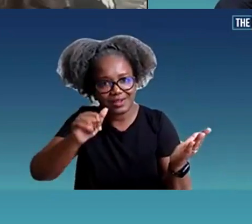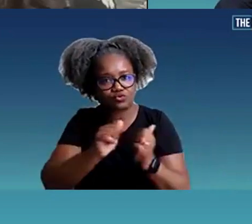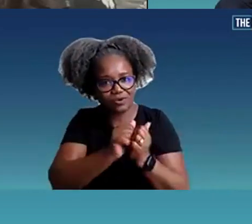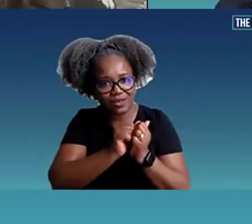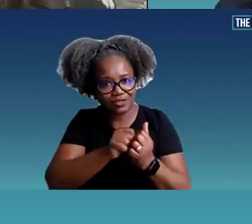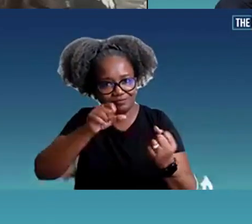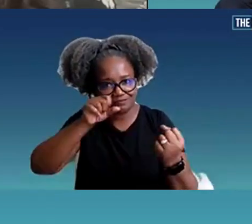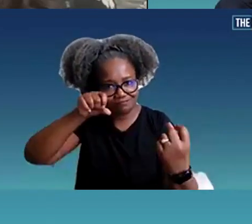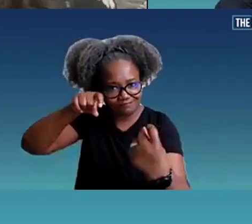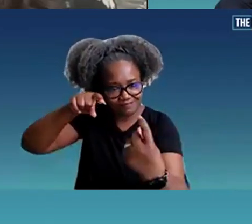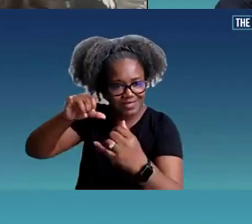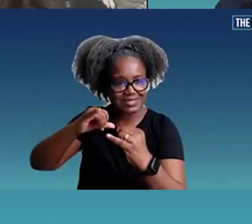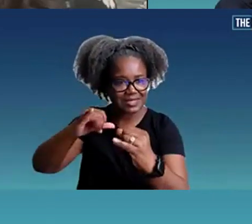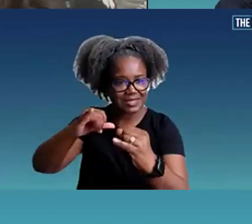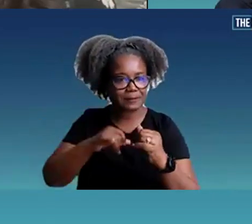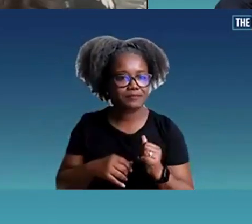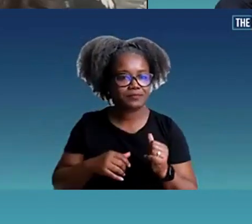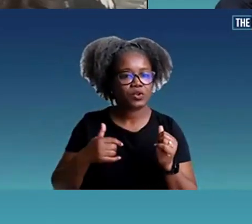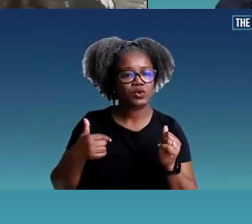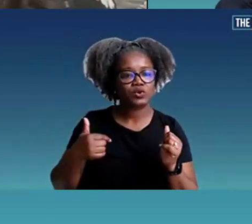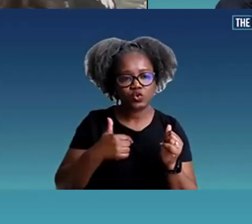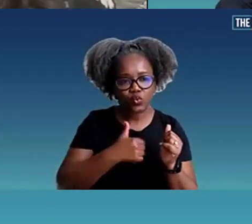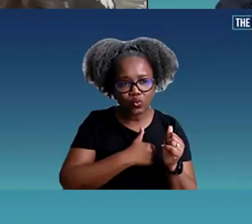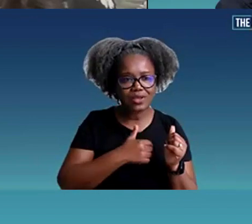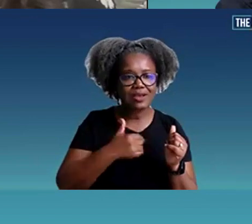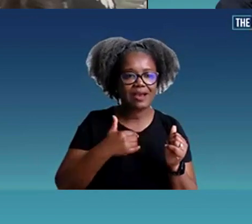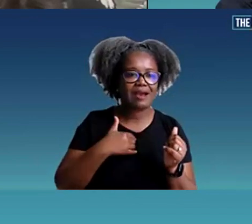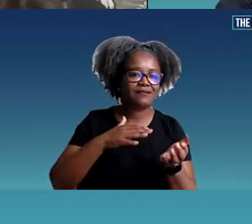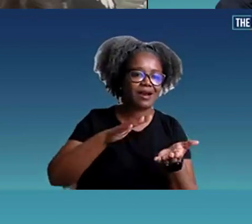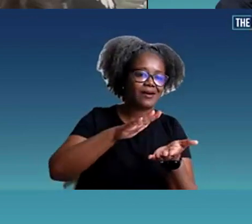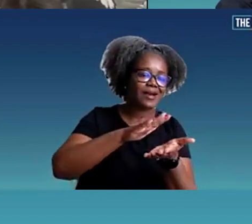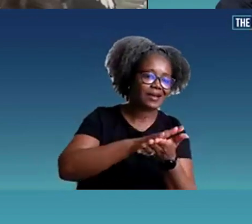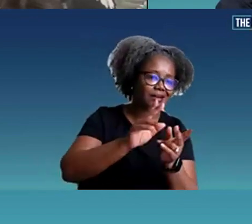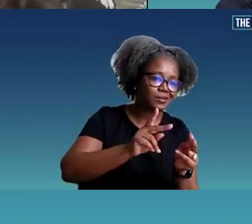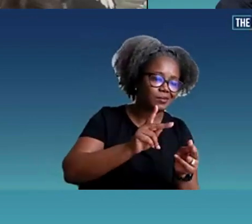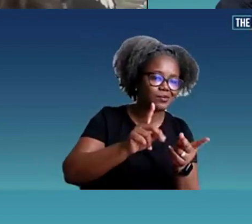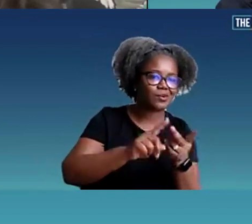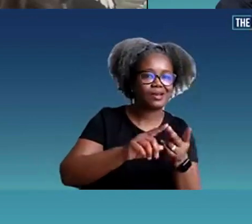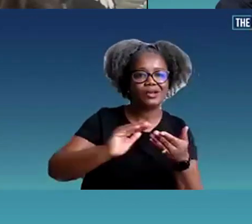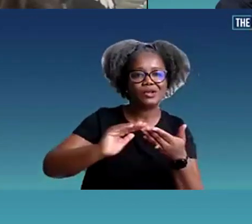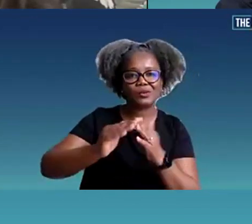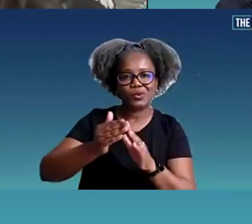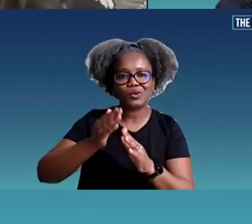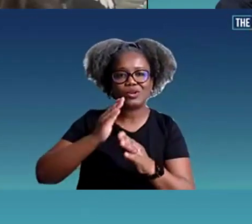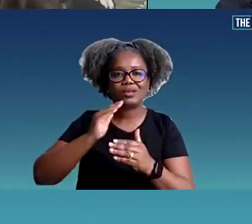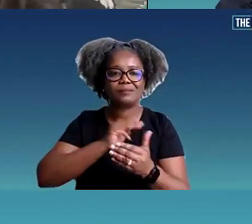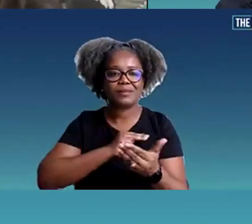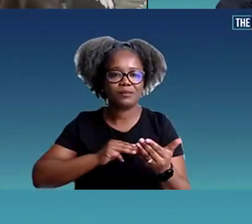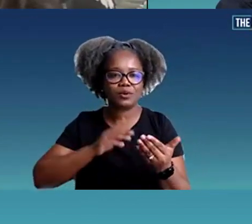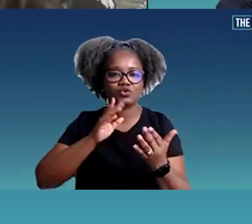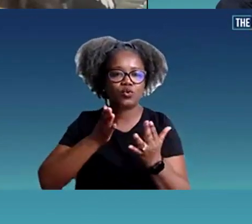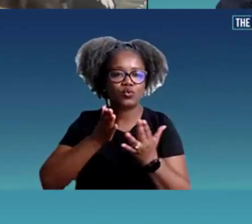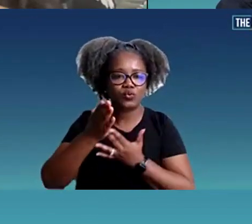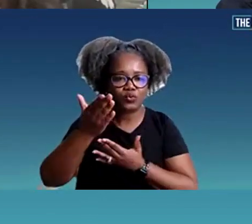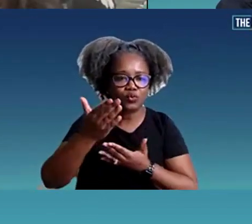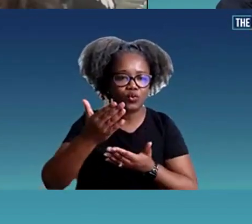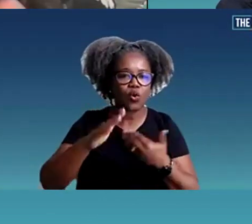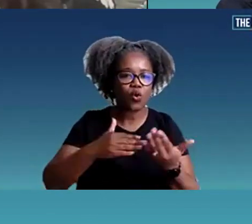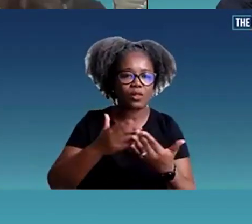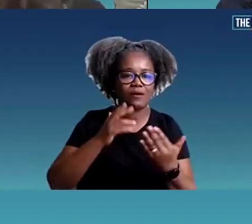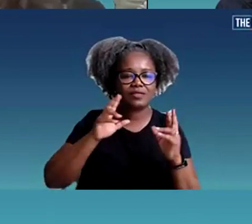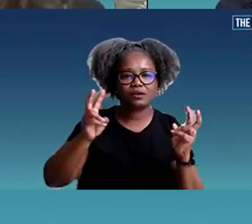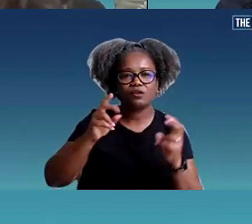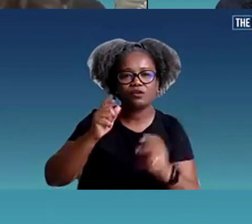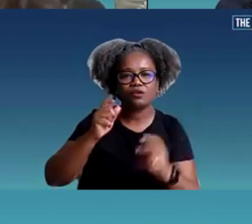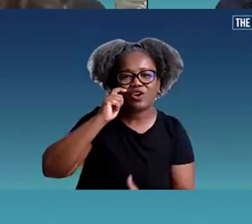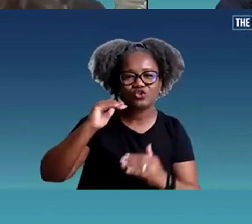community members go through the Racial Equity Institute, groundwater, and phase 1 training. That's a 2-day training based on the